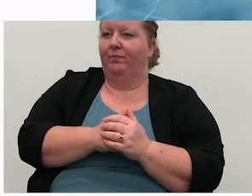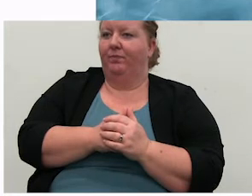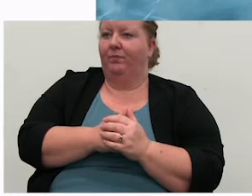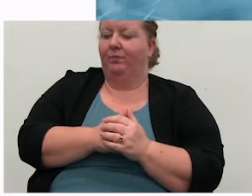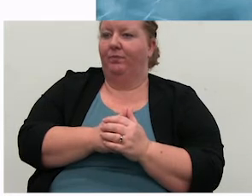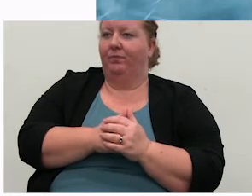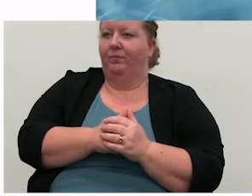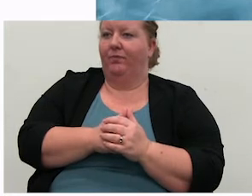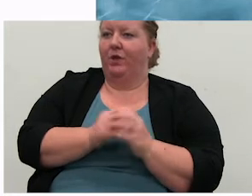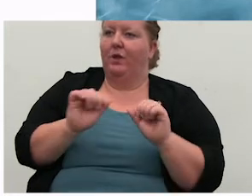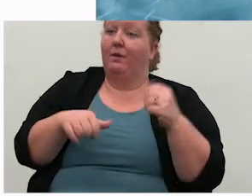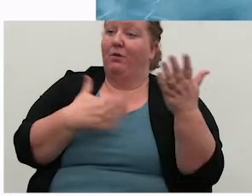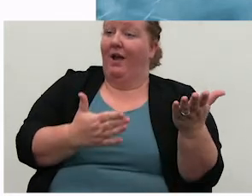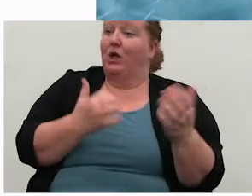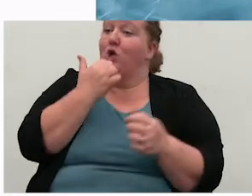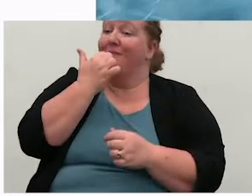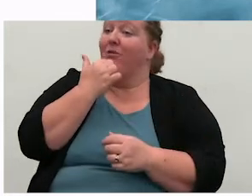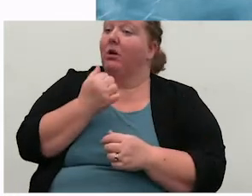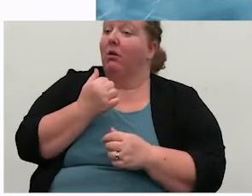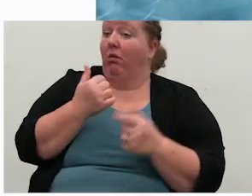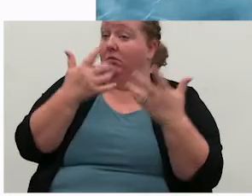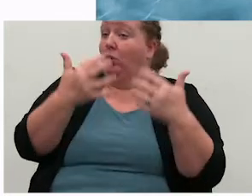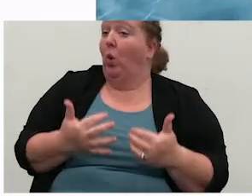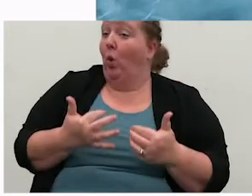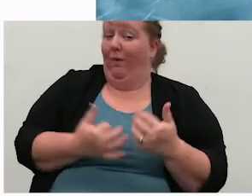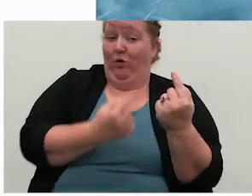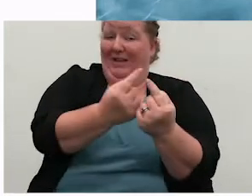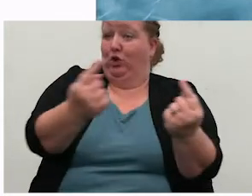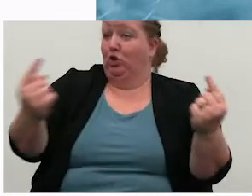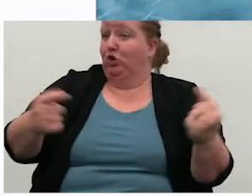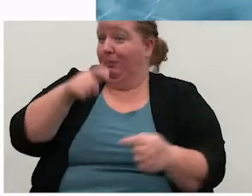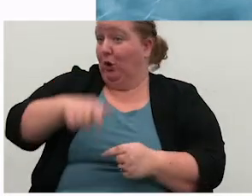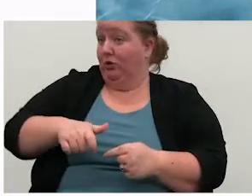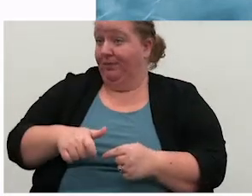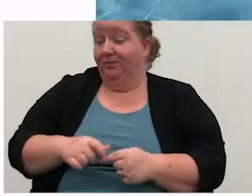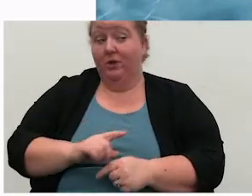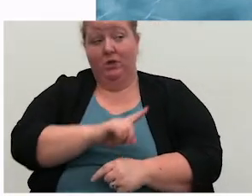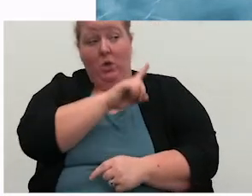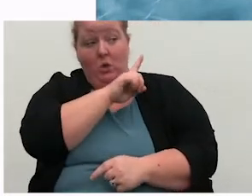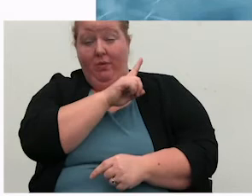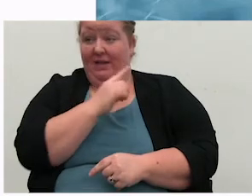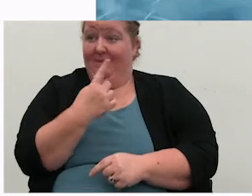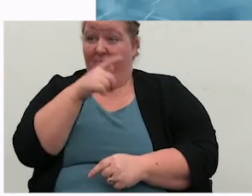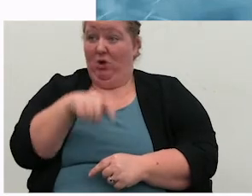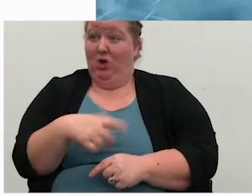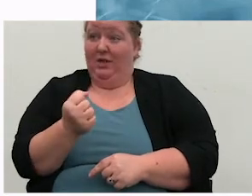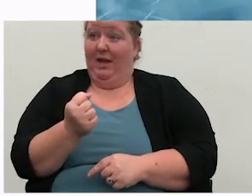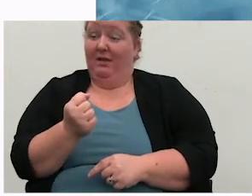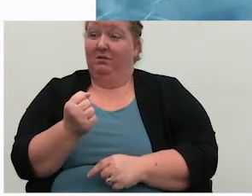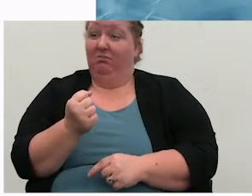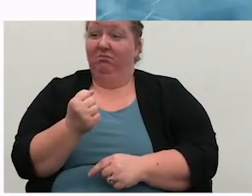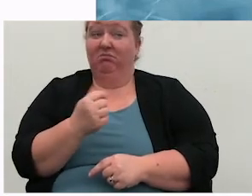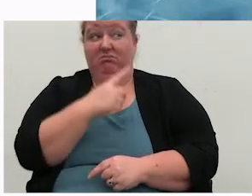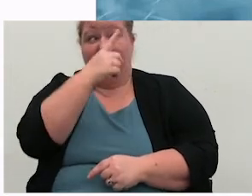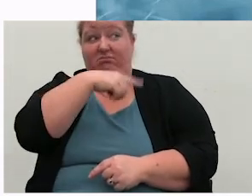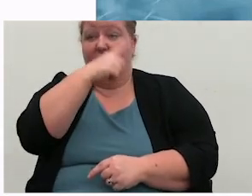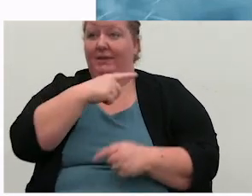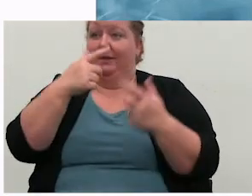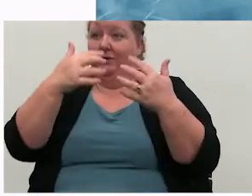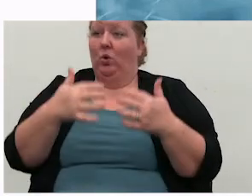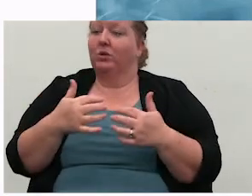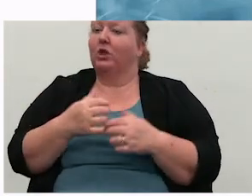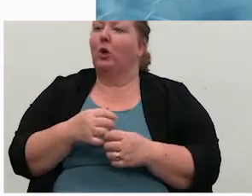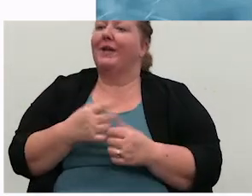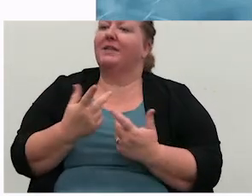a digital campaigning organisation, the Open Rights Group, has these scores amongst 42 others. So they decided to use